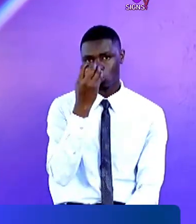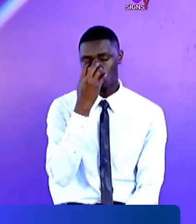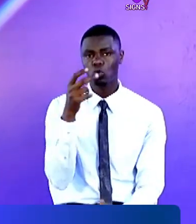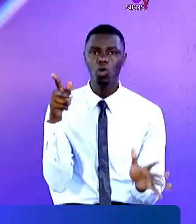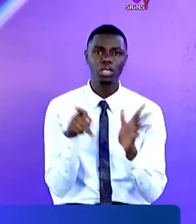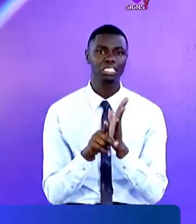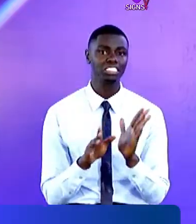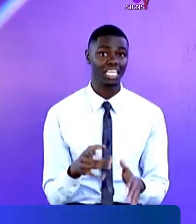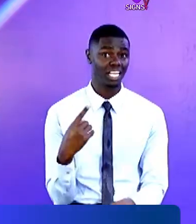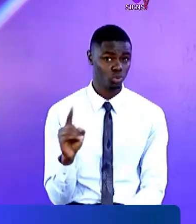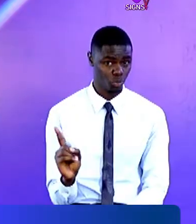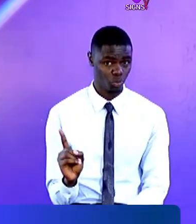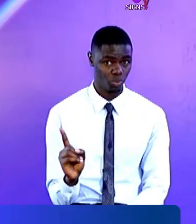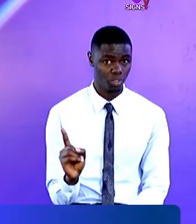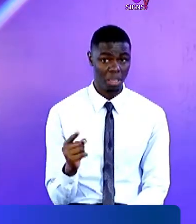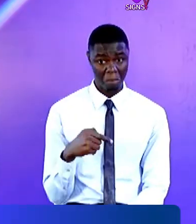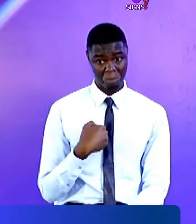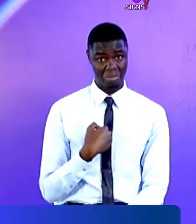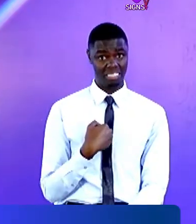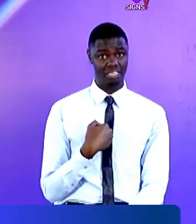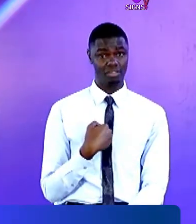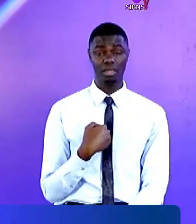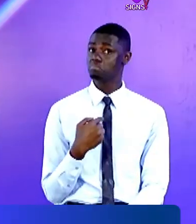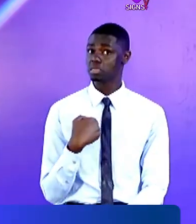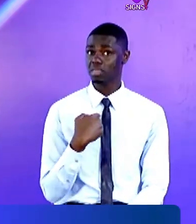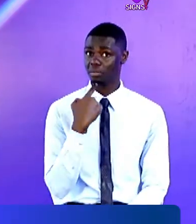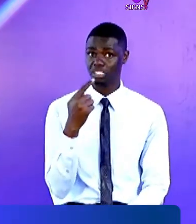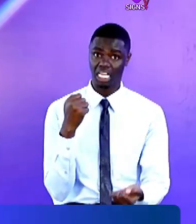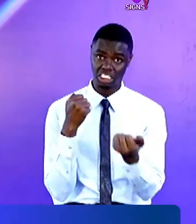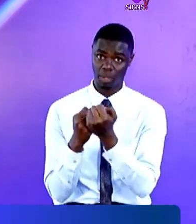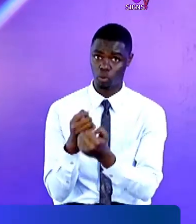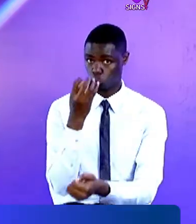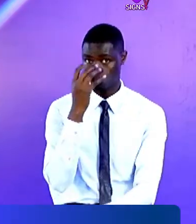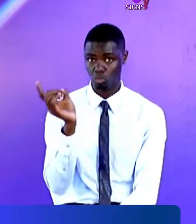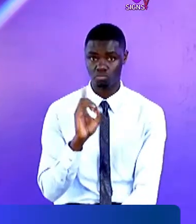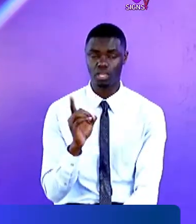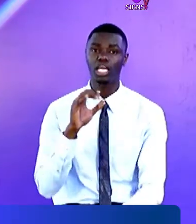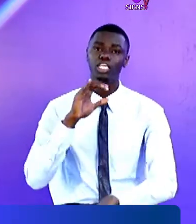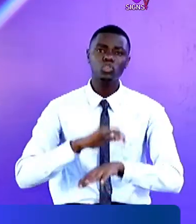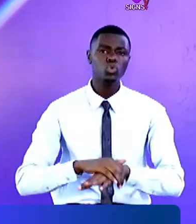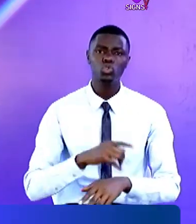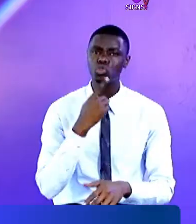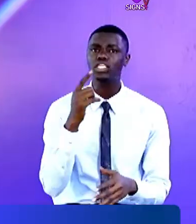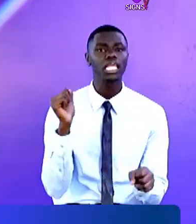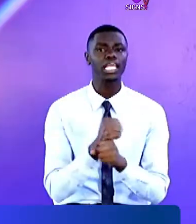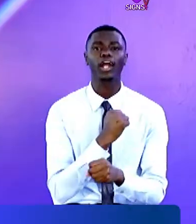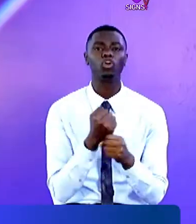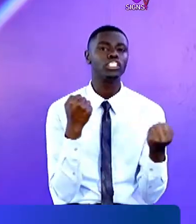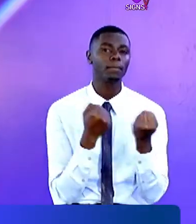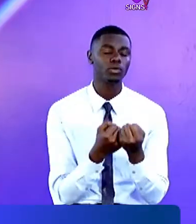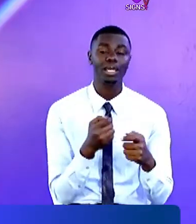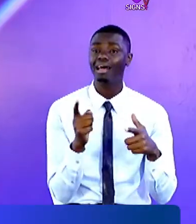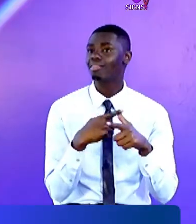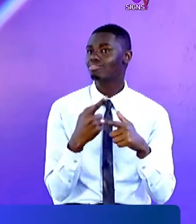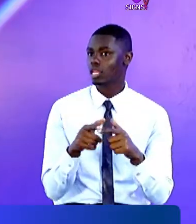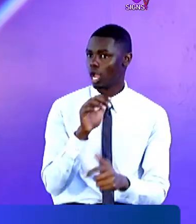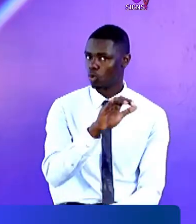Isn't it? I'm not saying that he should support him. Yeah. It is good to say he cannot support him. Then he was being